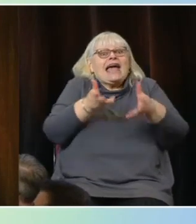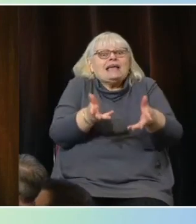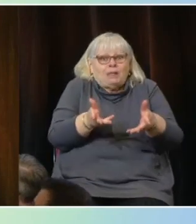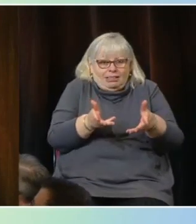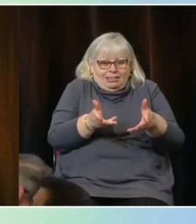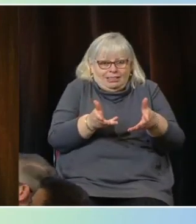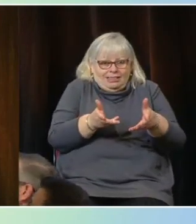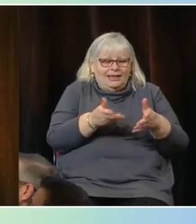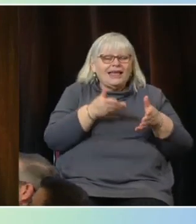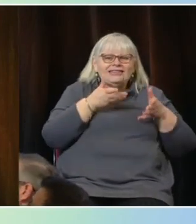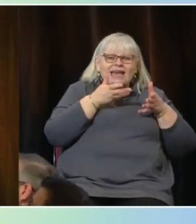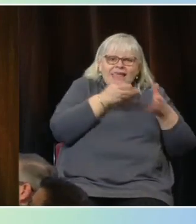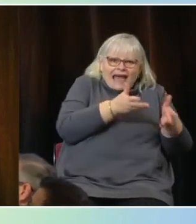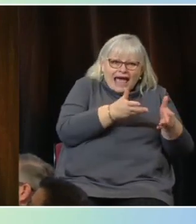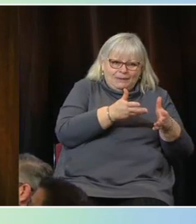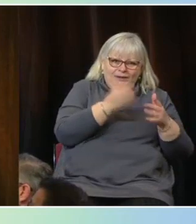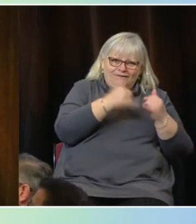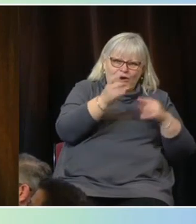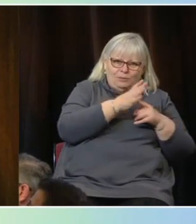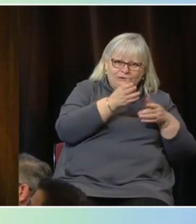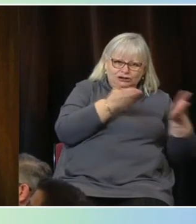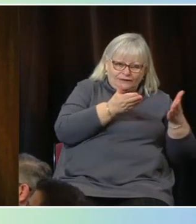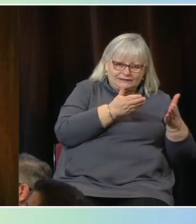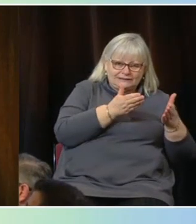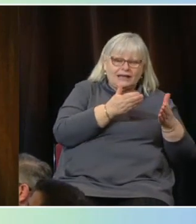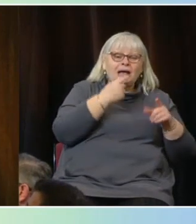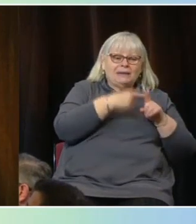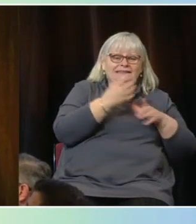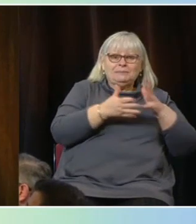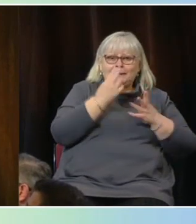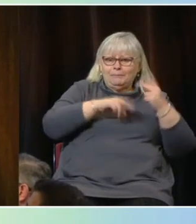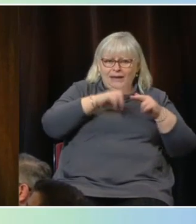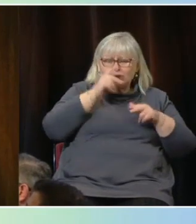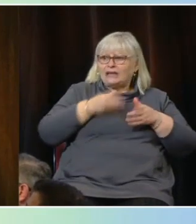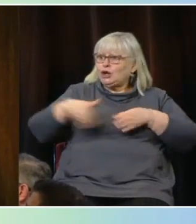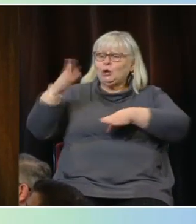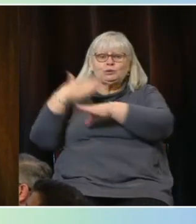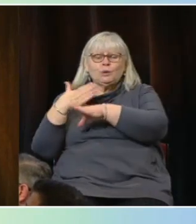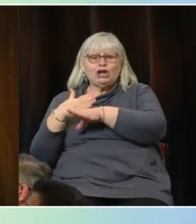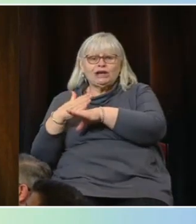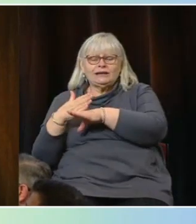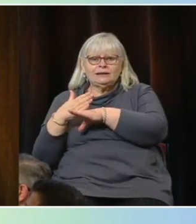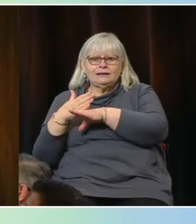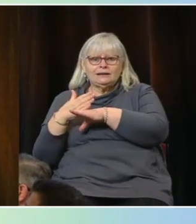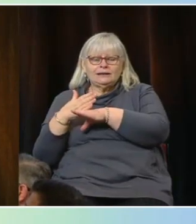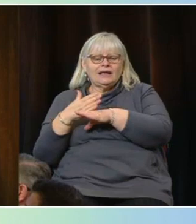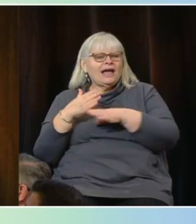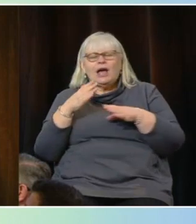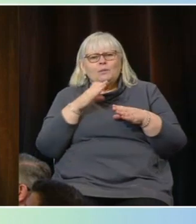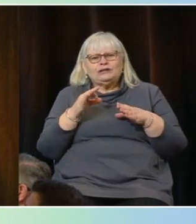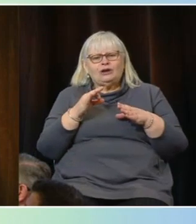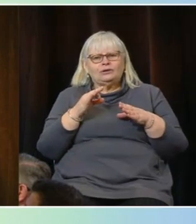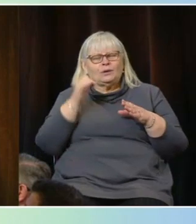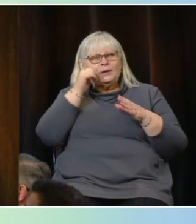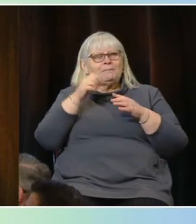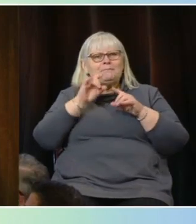well as delivering crucially important service free up others to participate in the paid Workforce as a society we do not balk